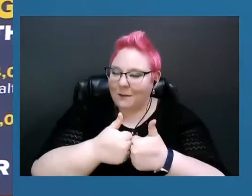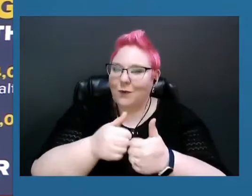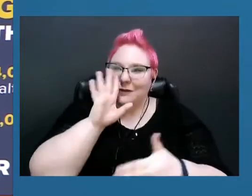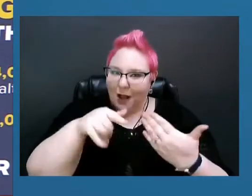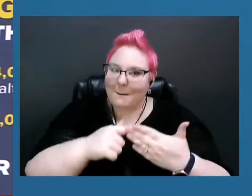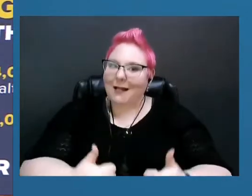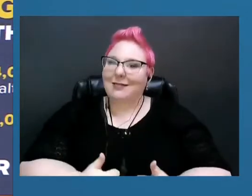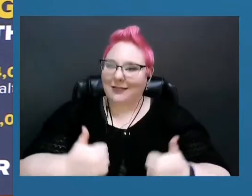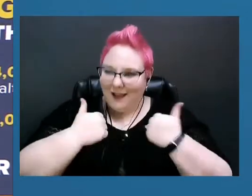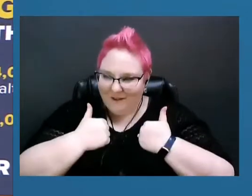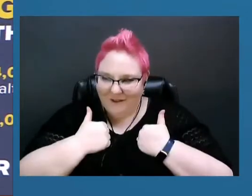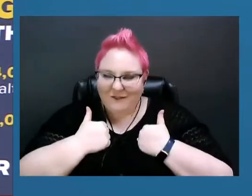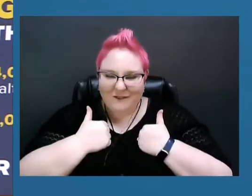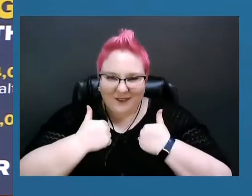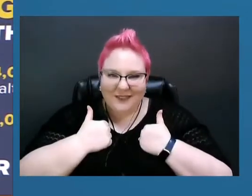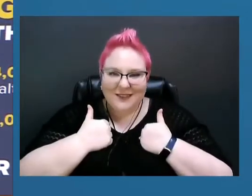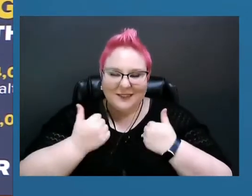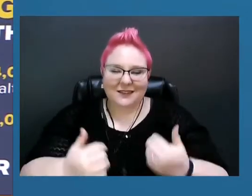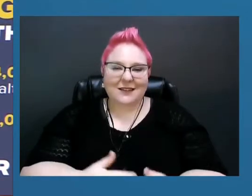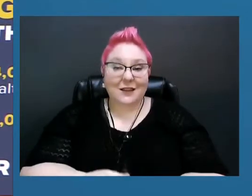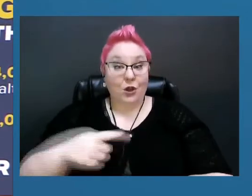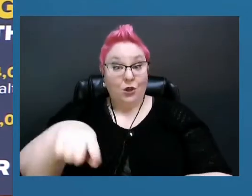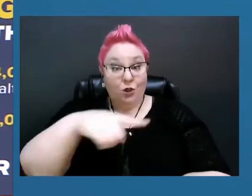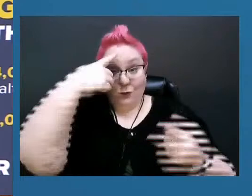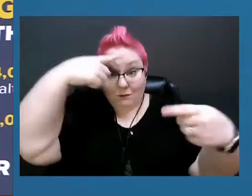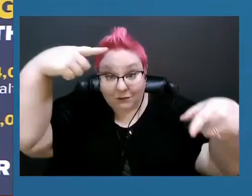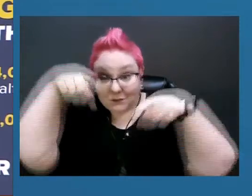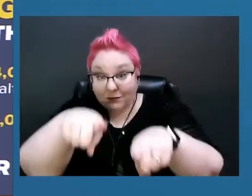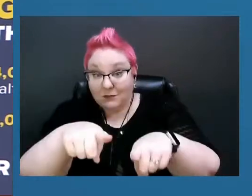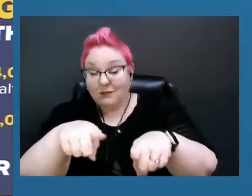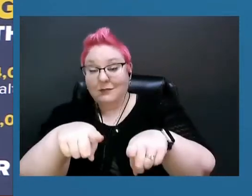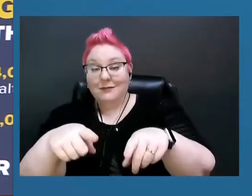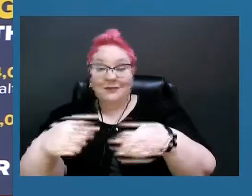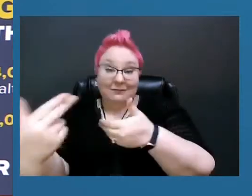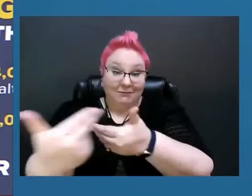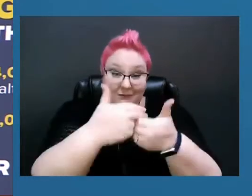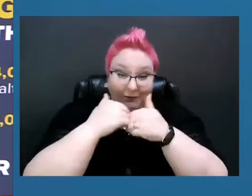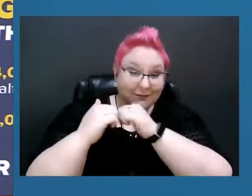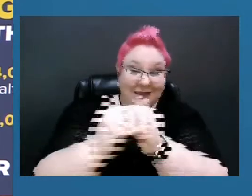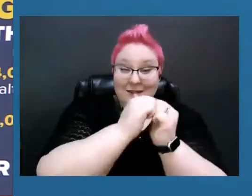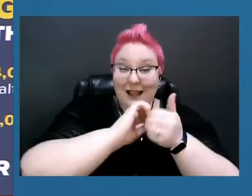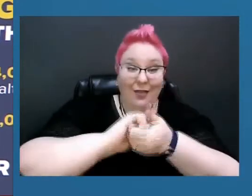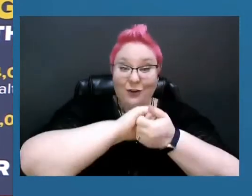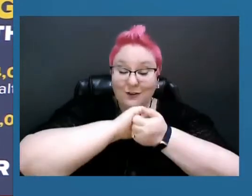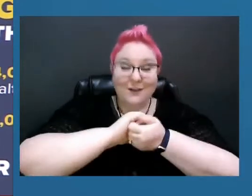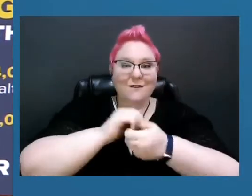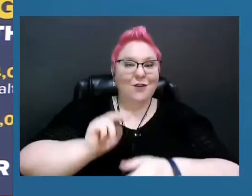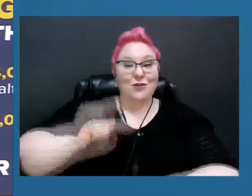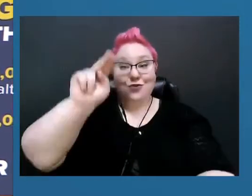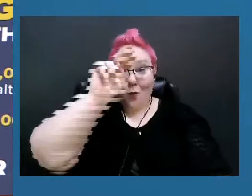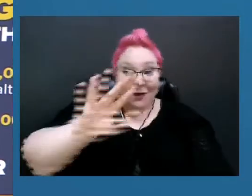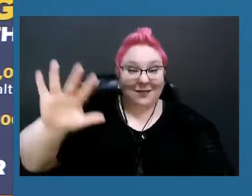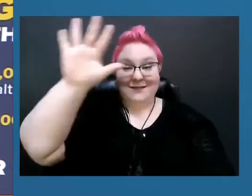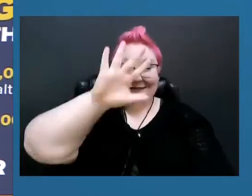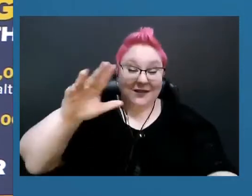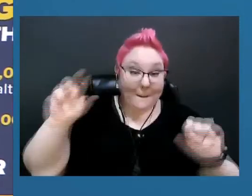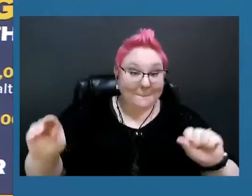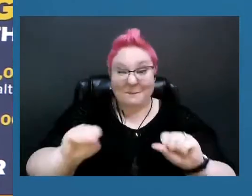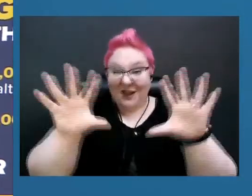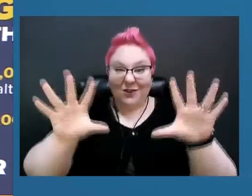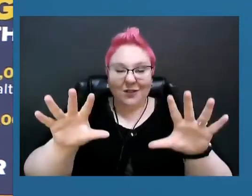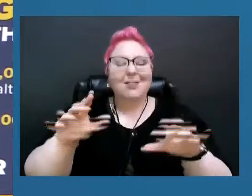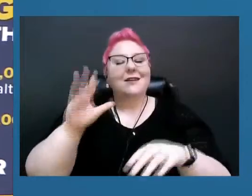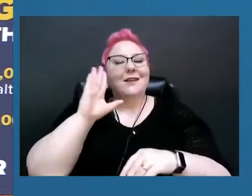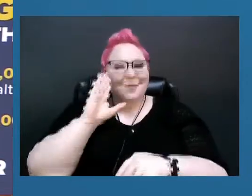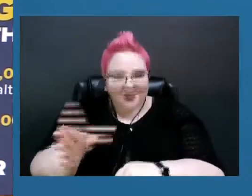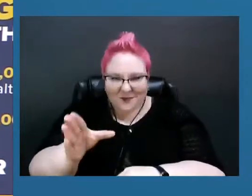life. Are you with me as we fight for a North Country miracle? Can we get that done, everybody? Let's fight hard to get that